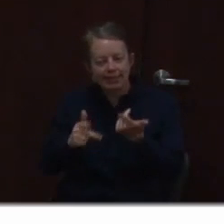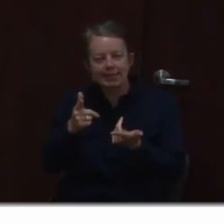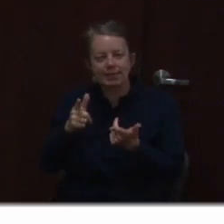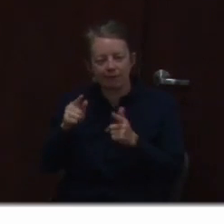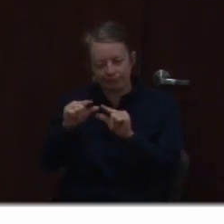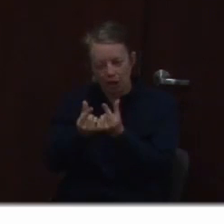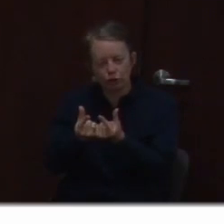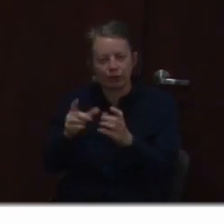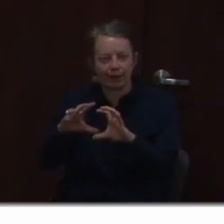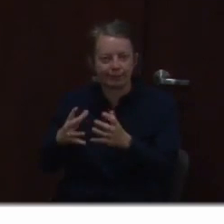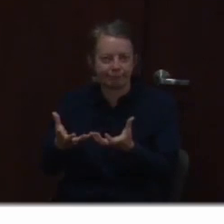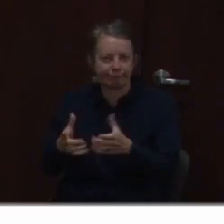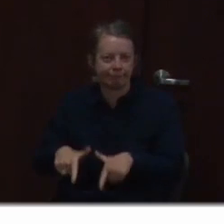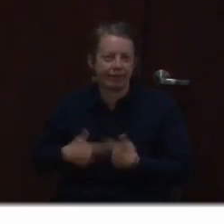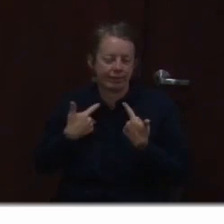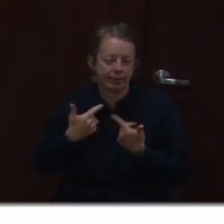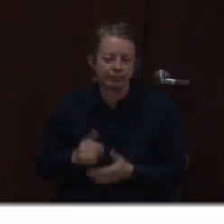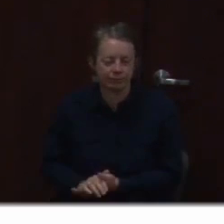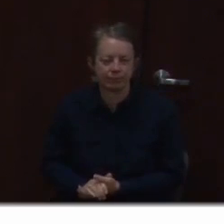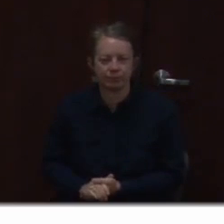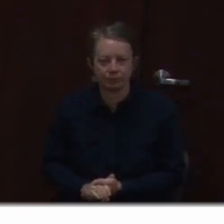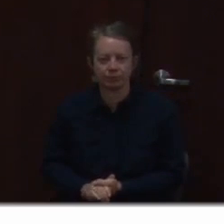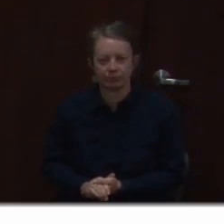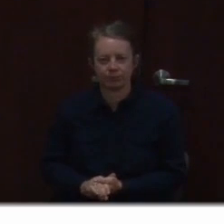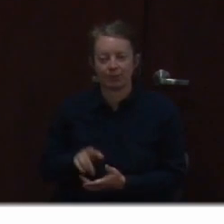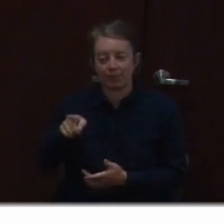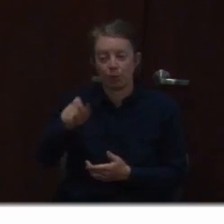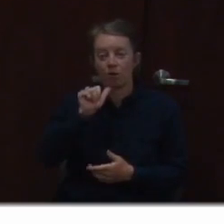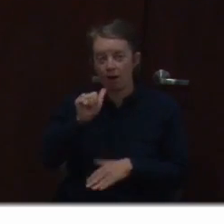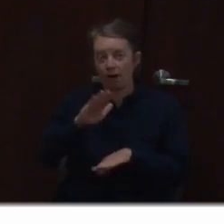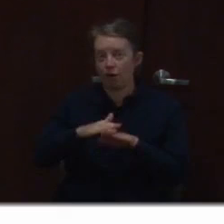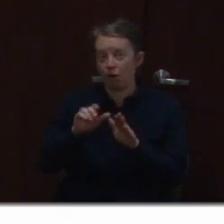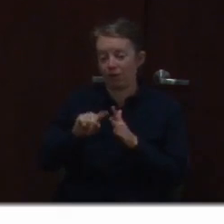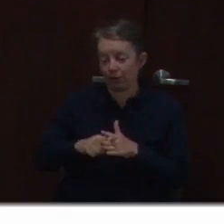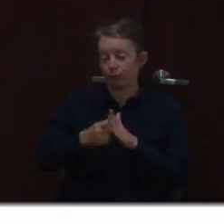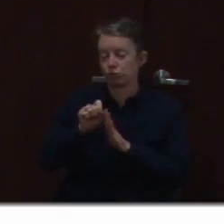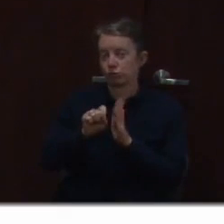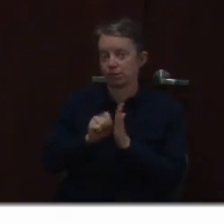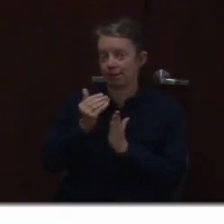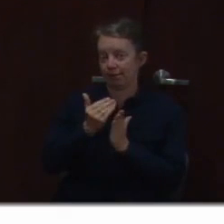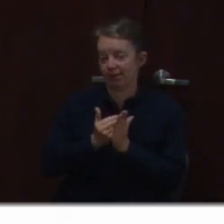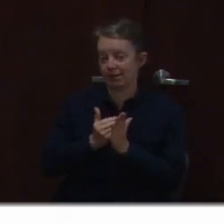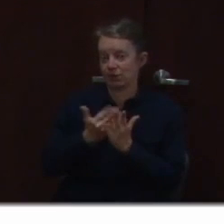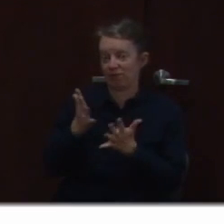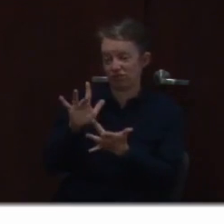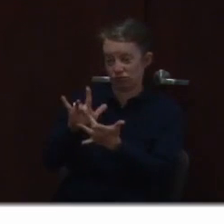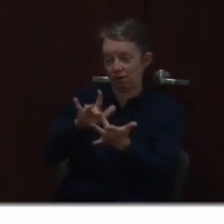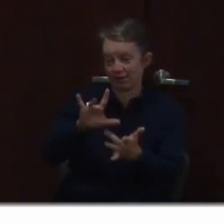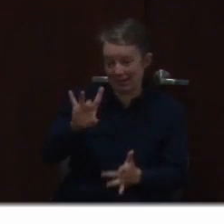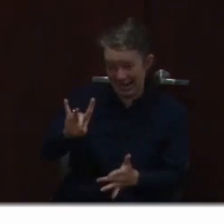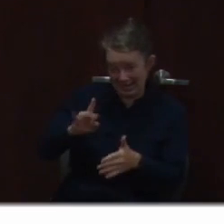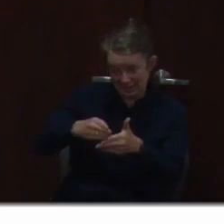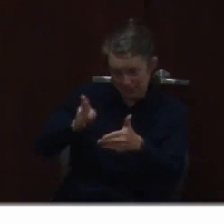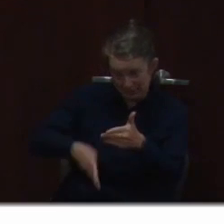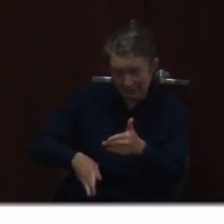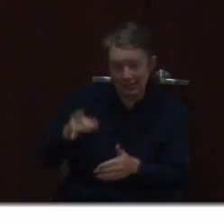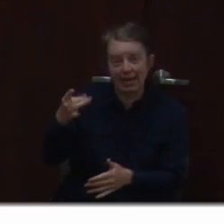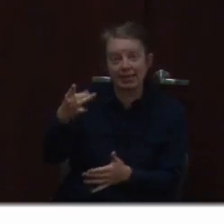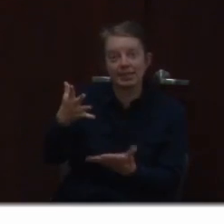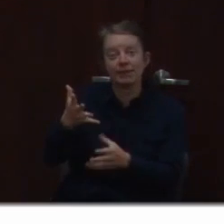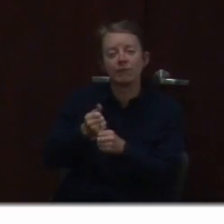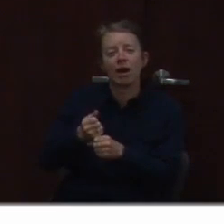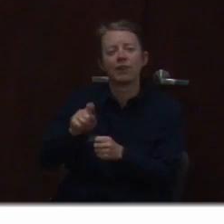living, and that were not originally on that state list. 8 of those have been completed. 18 have received their first